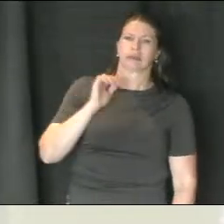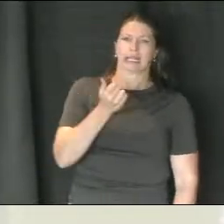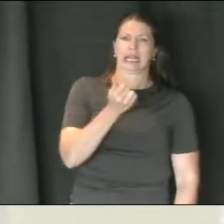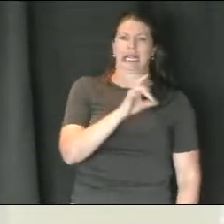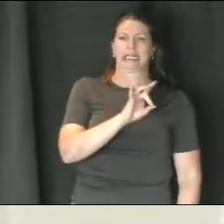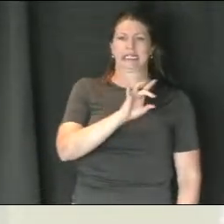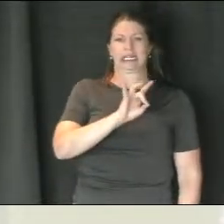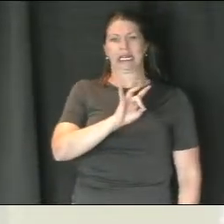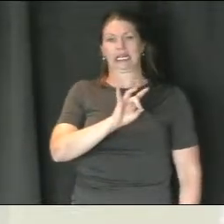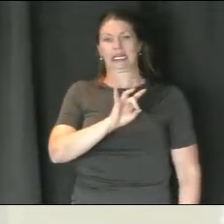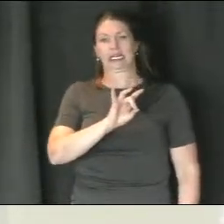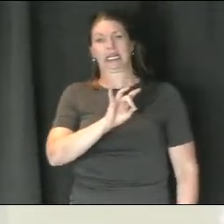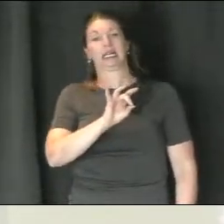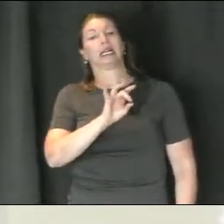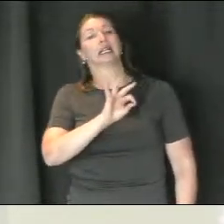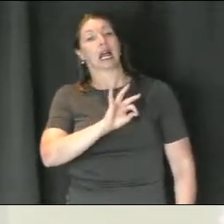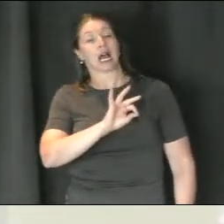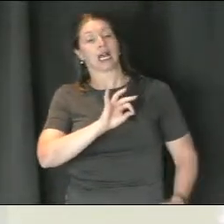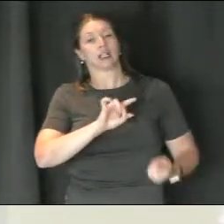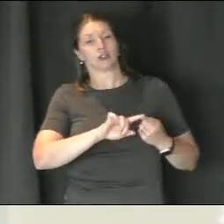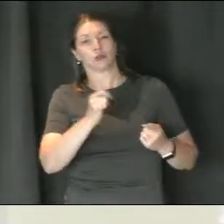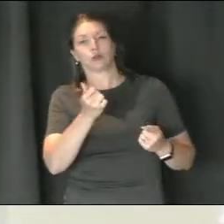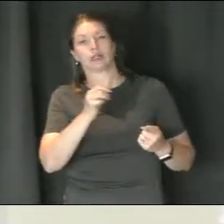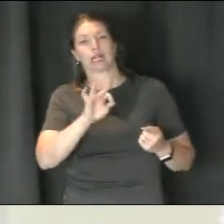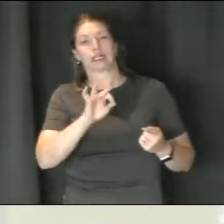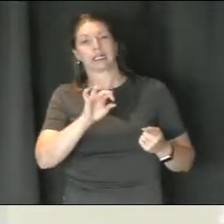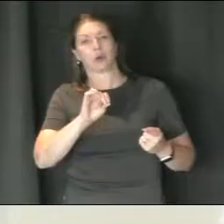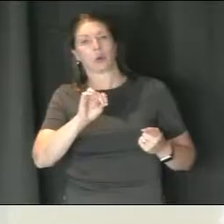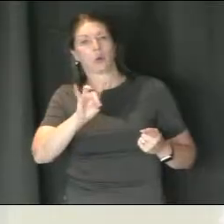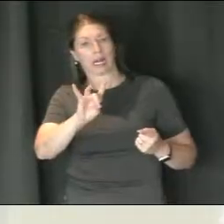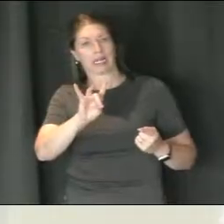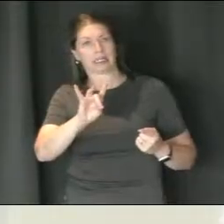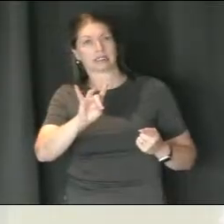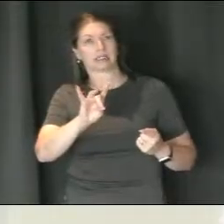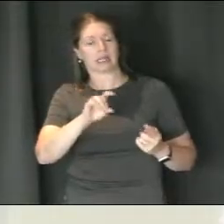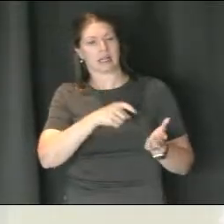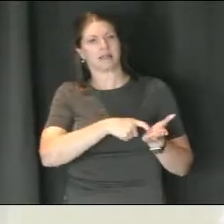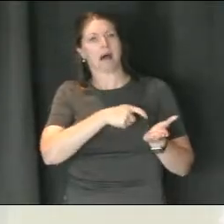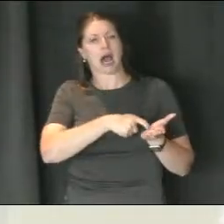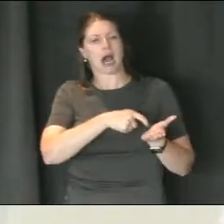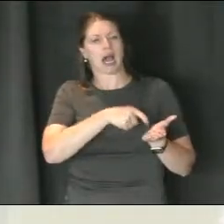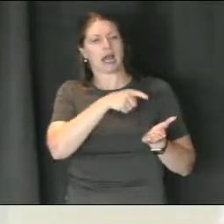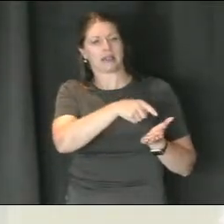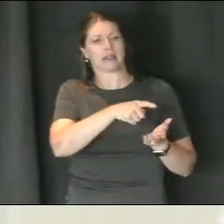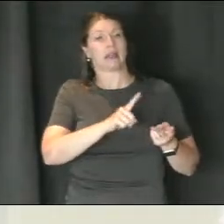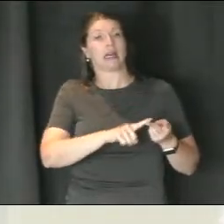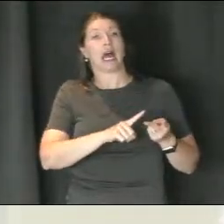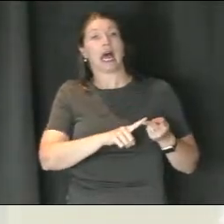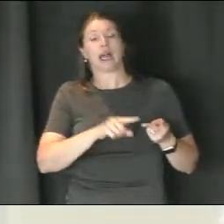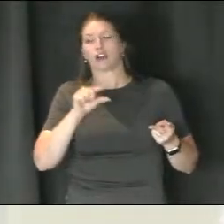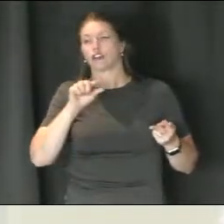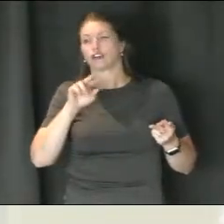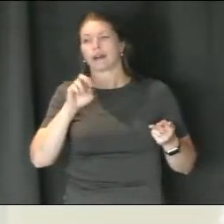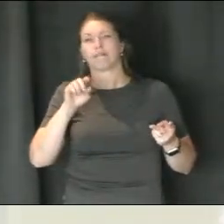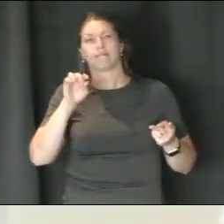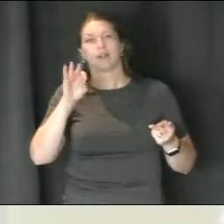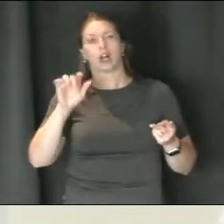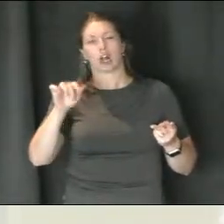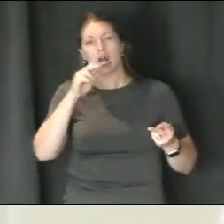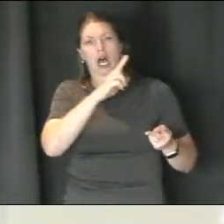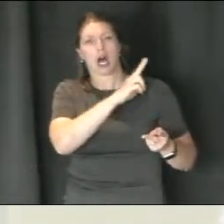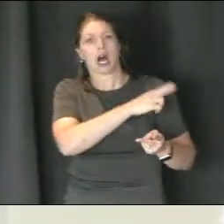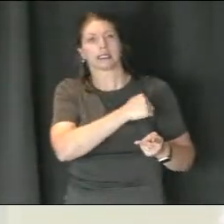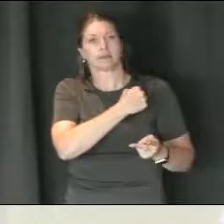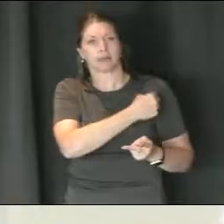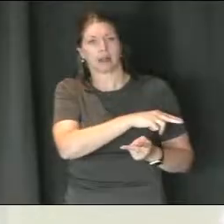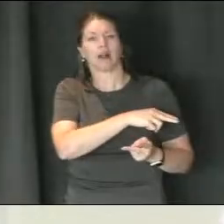to 1908, and the Grenfell Hospital, which used to be in Labrador from 1911 to 1924,